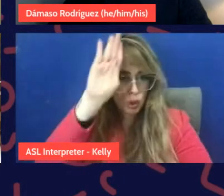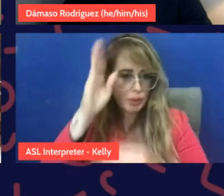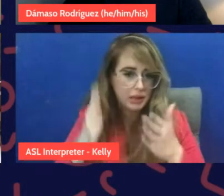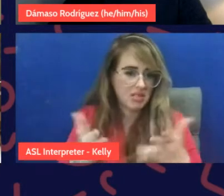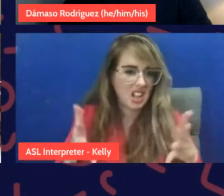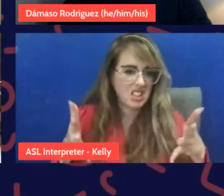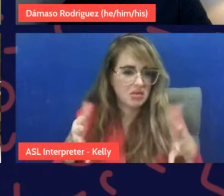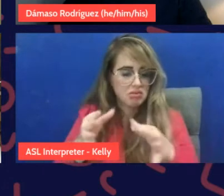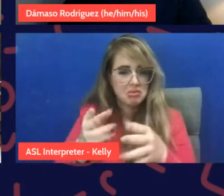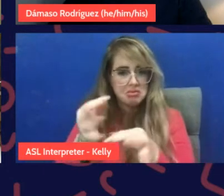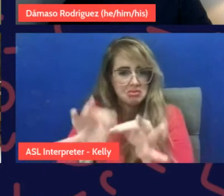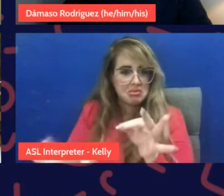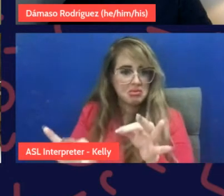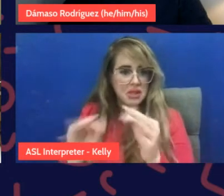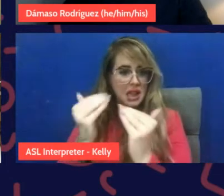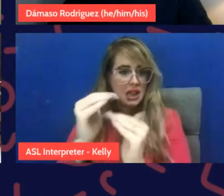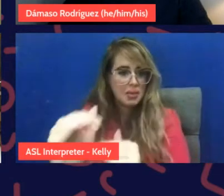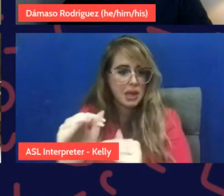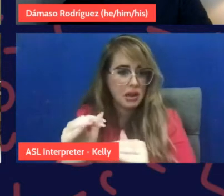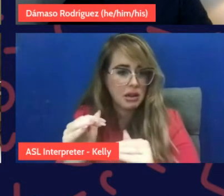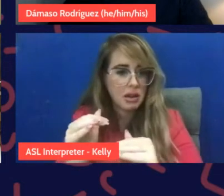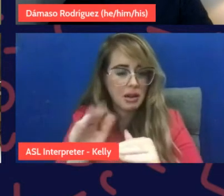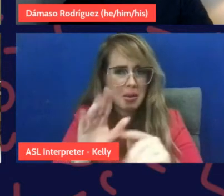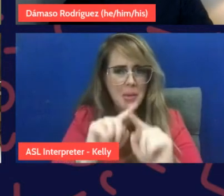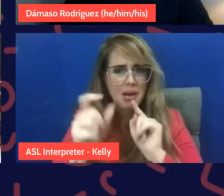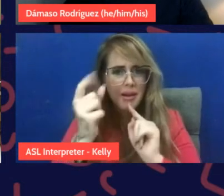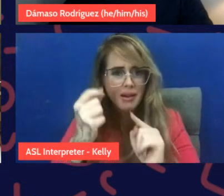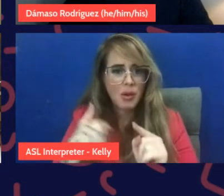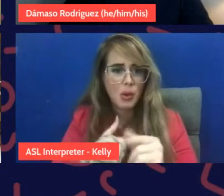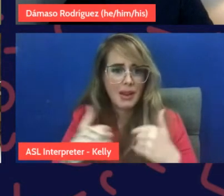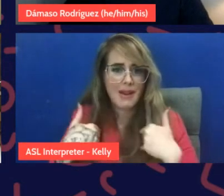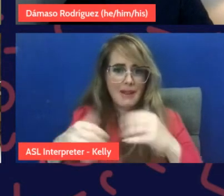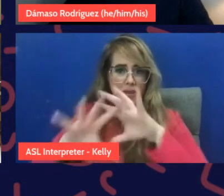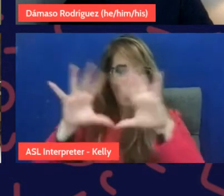And then there's the whole